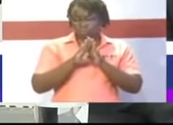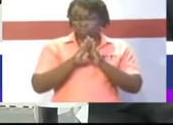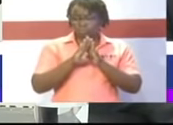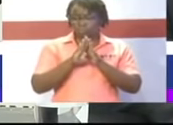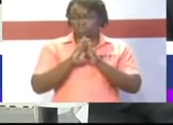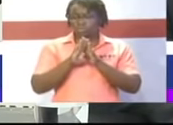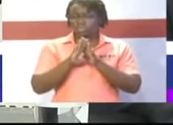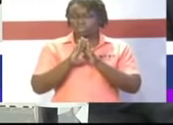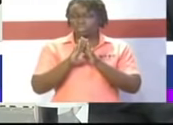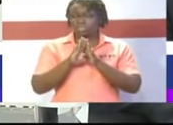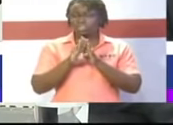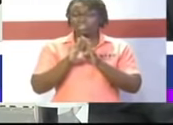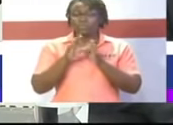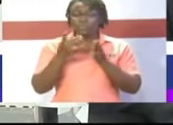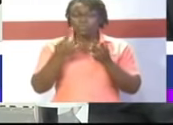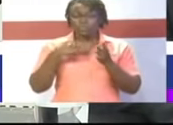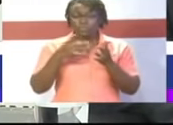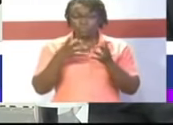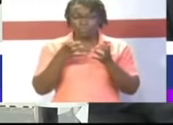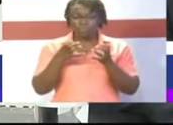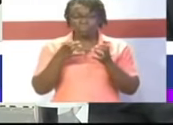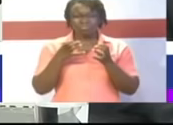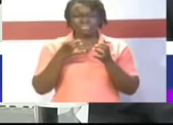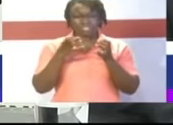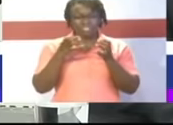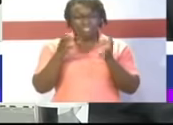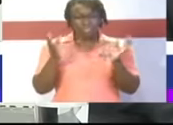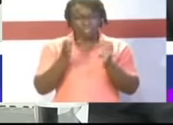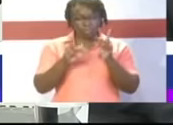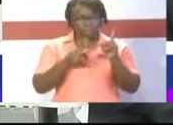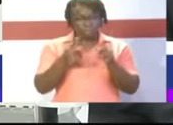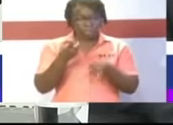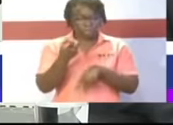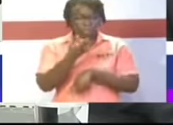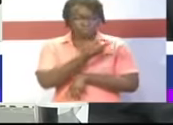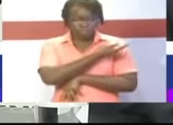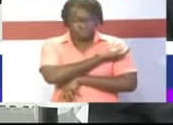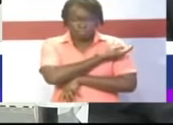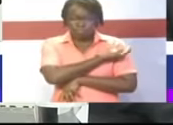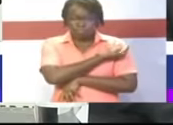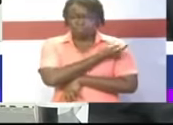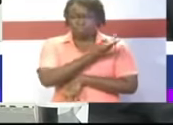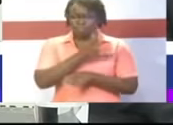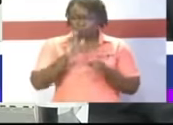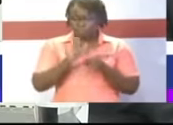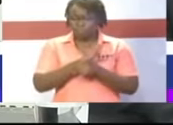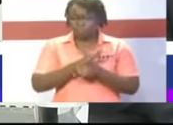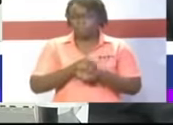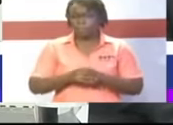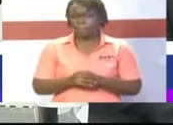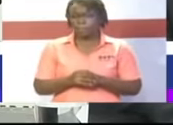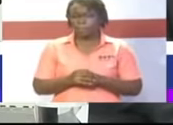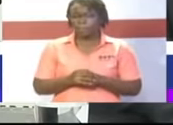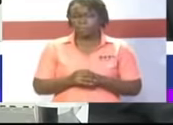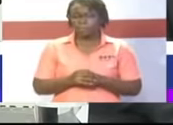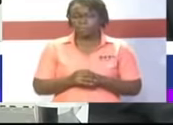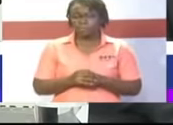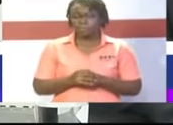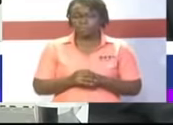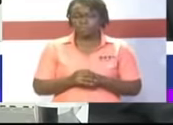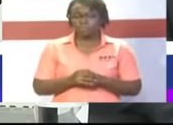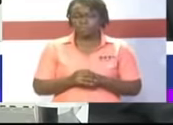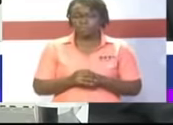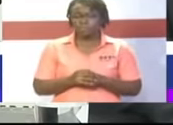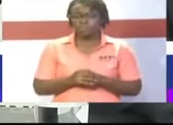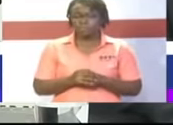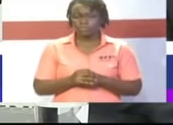is optimally vaccinated. And one of the new recommendations, an interim guideline released by WHO around